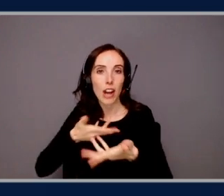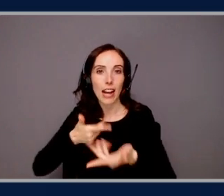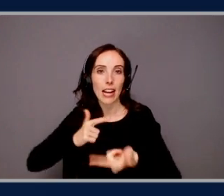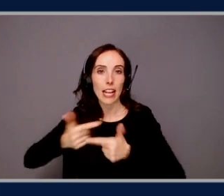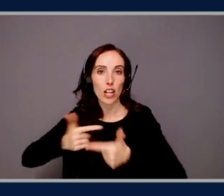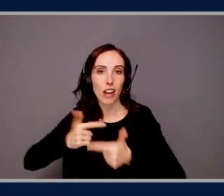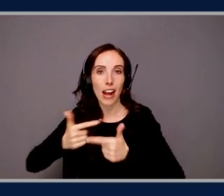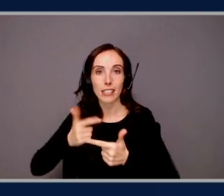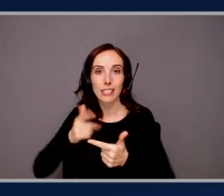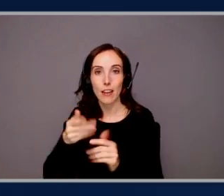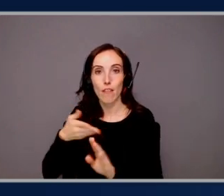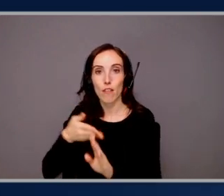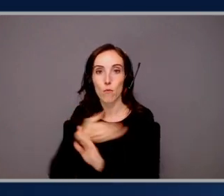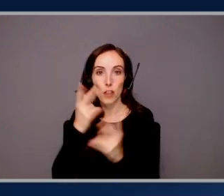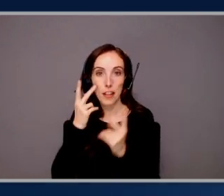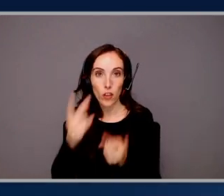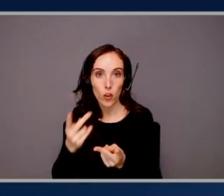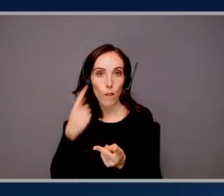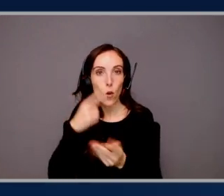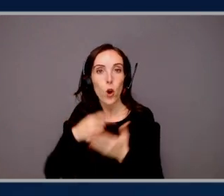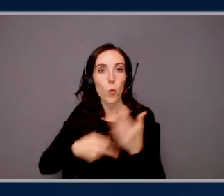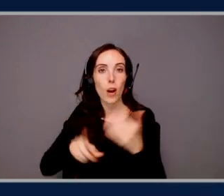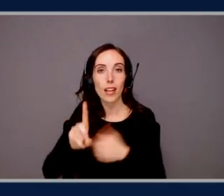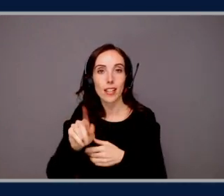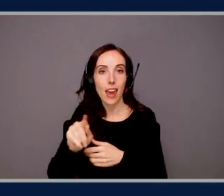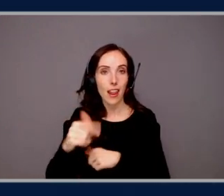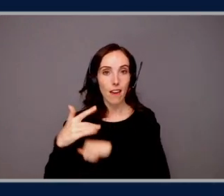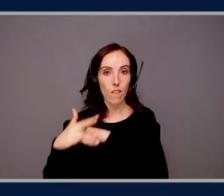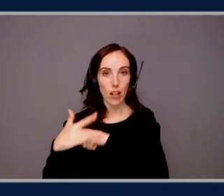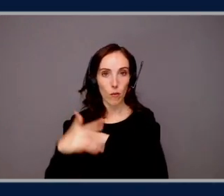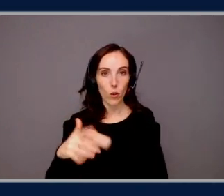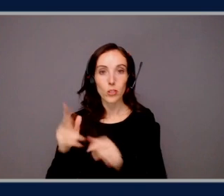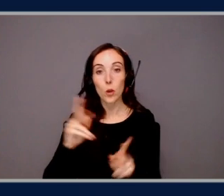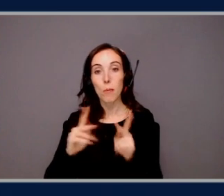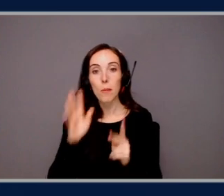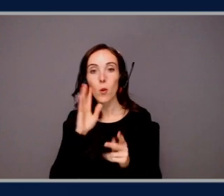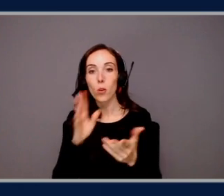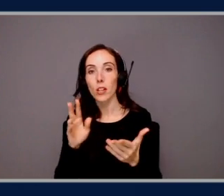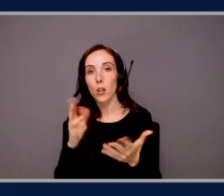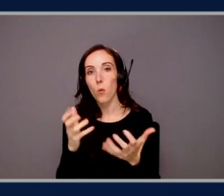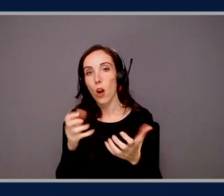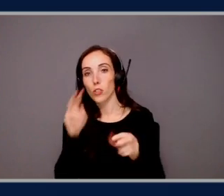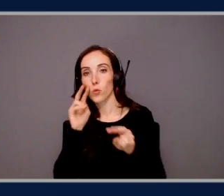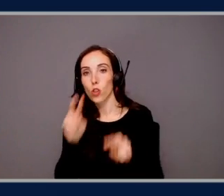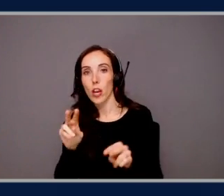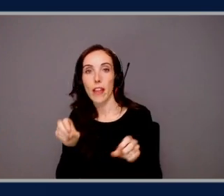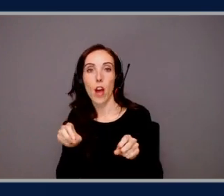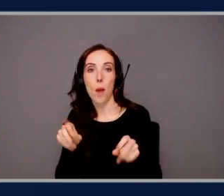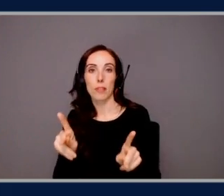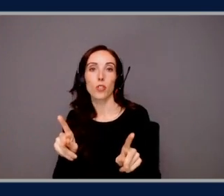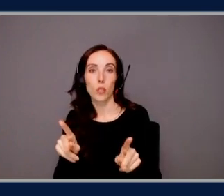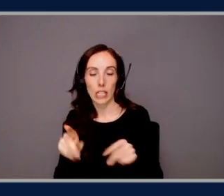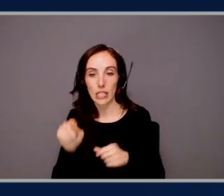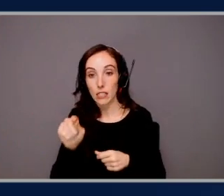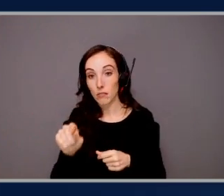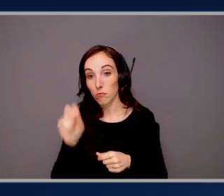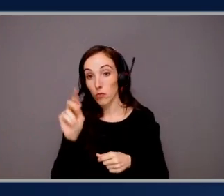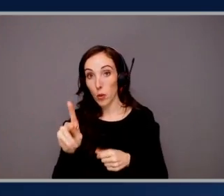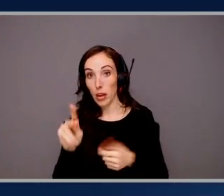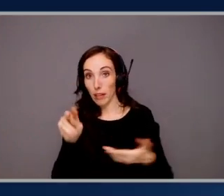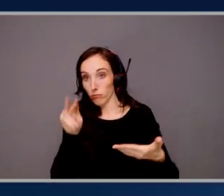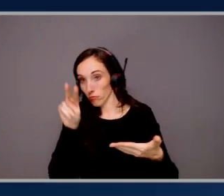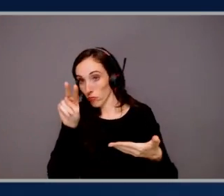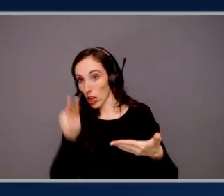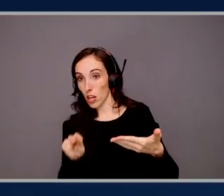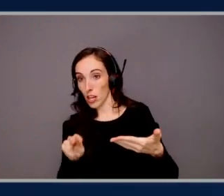metadata that's accessible to you. So for example, if I want to say, people often look at opportunities. So great, I want to look at an opportunity. I can quickly preview that. I